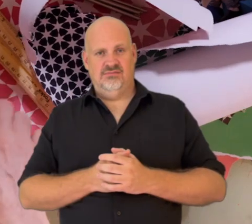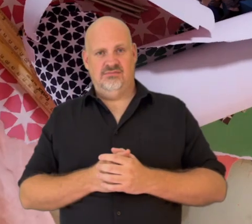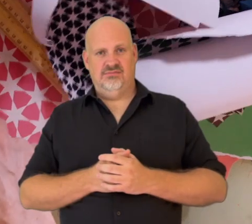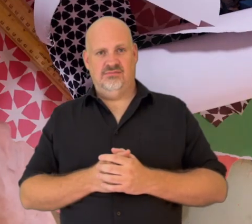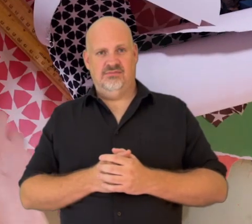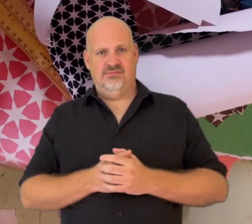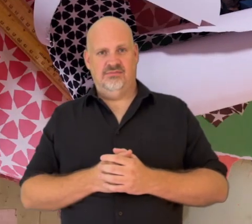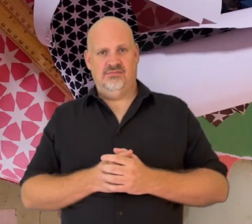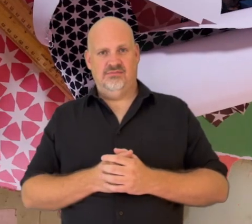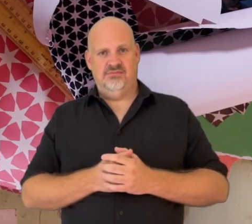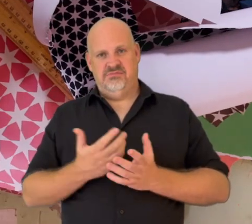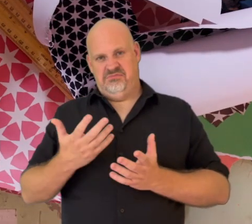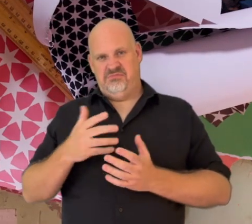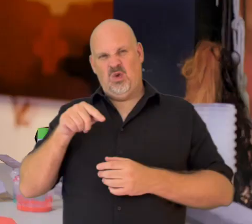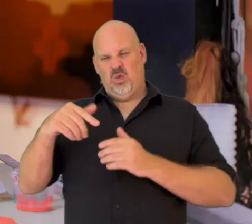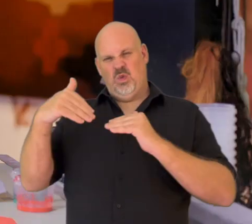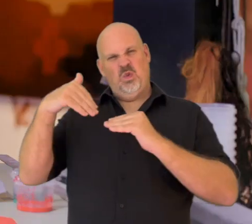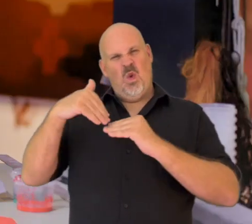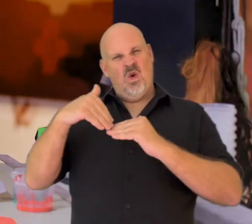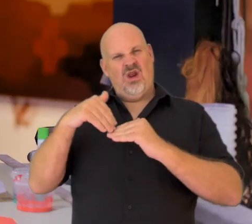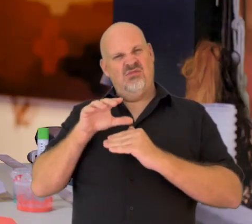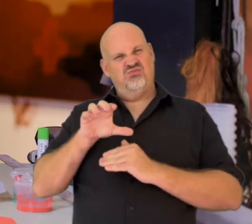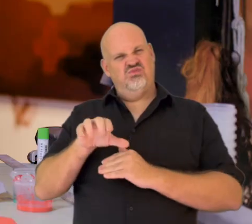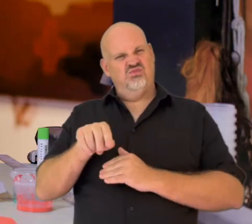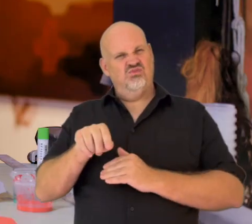So maybe we'll keep the corner there.